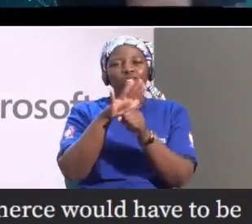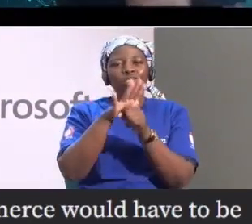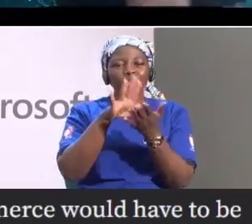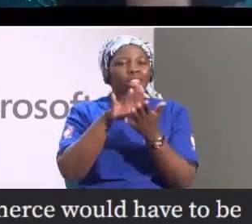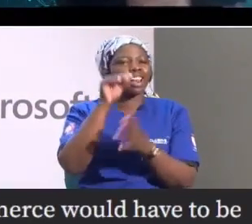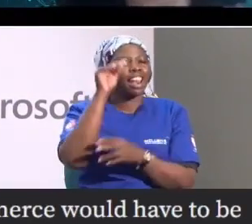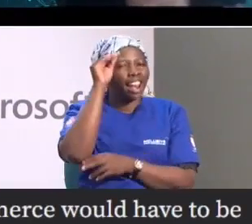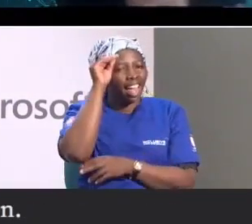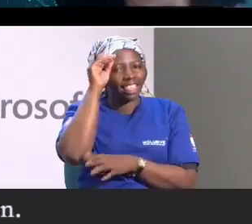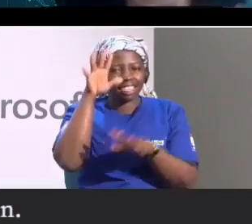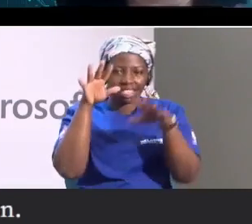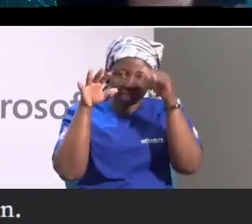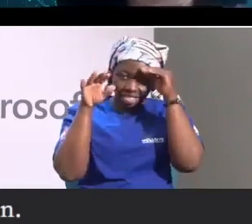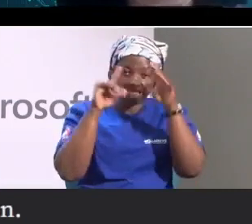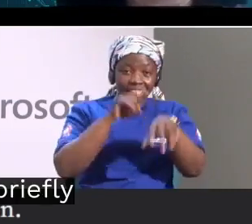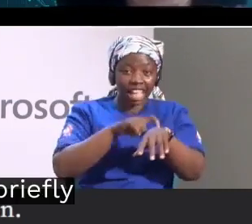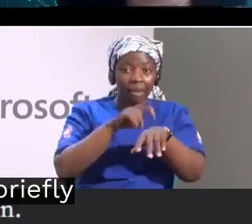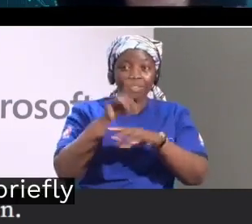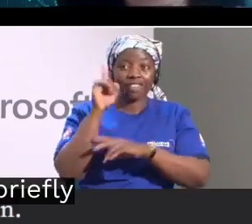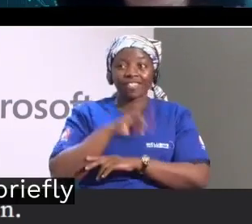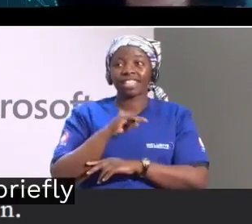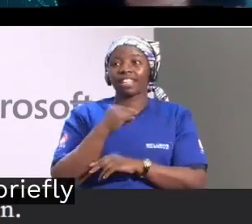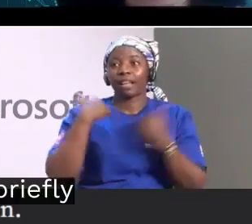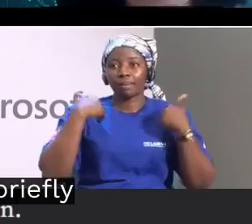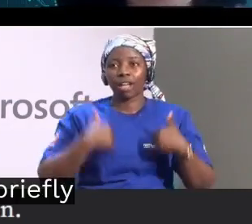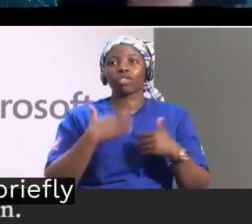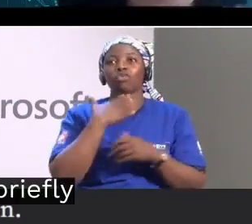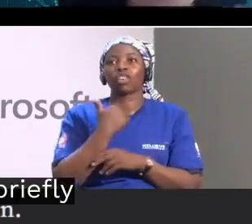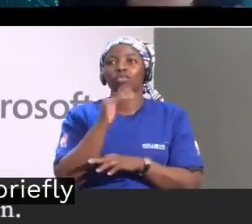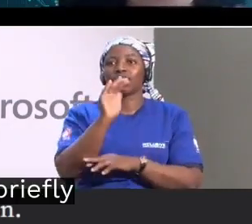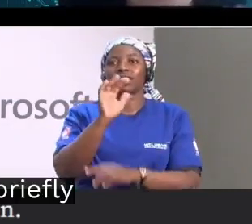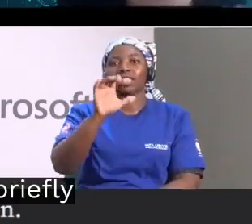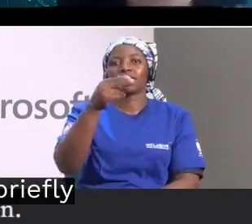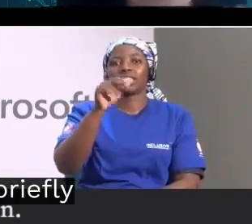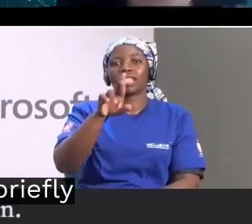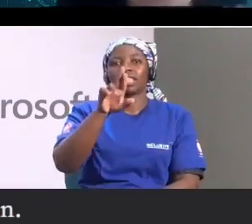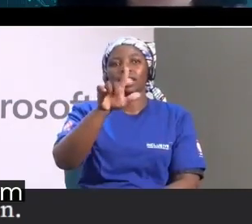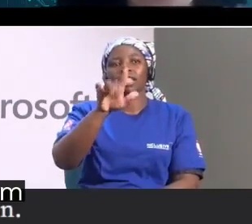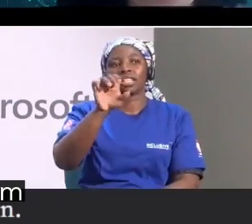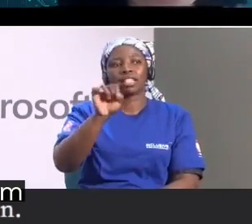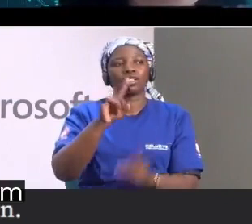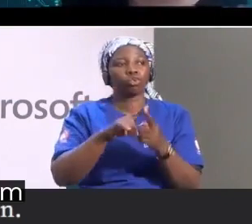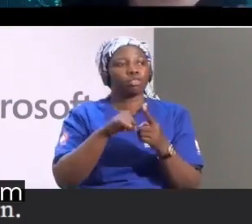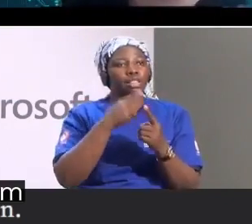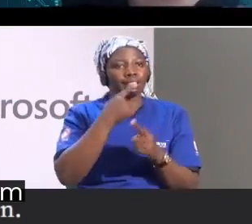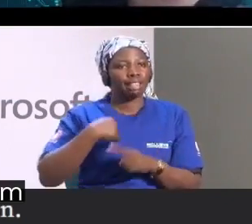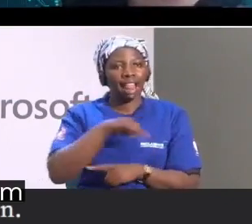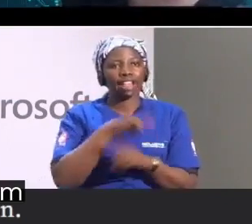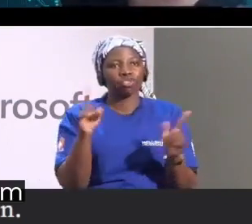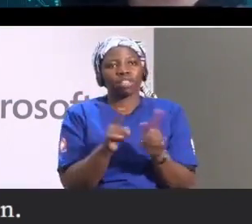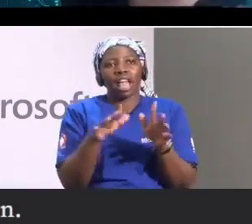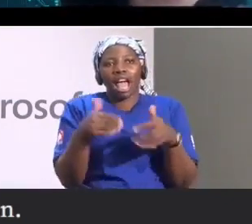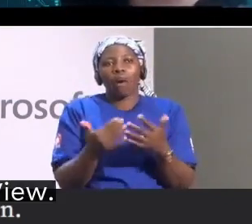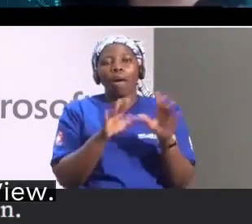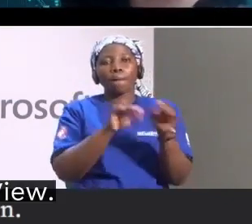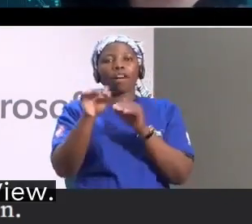to glean. As we wind up, I would like to ask Sir Charles to briefly tell us, how do we move